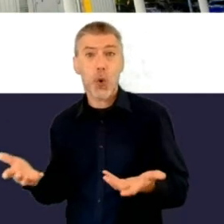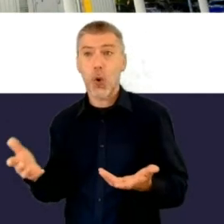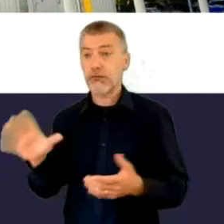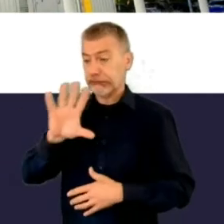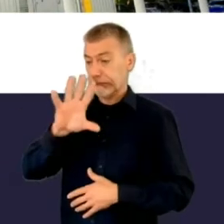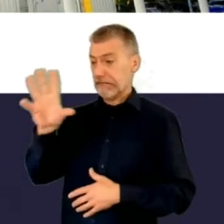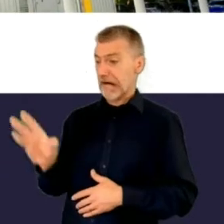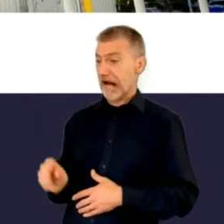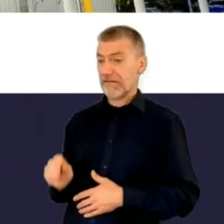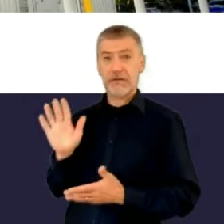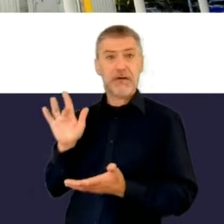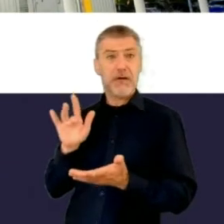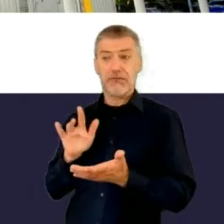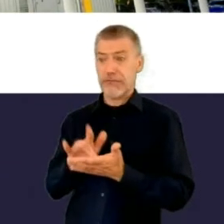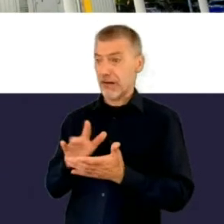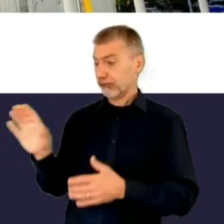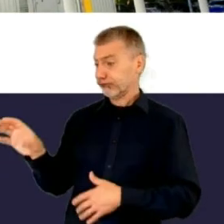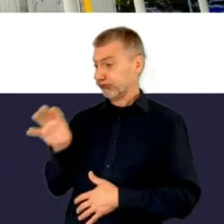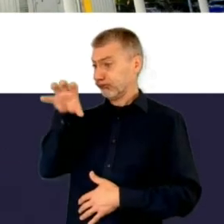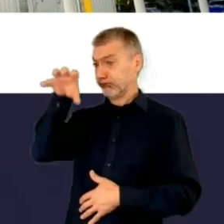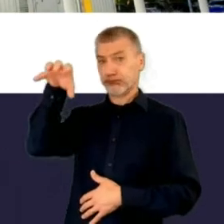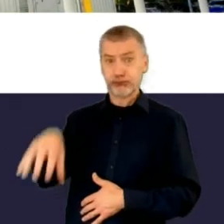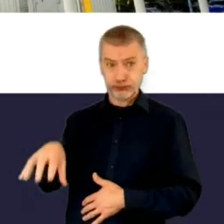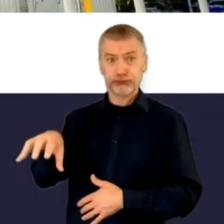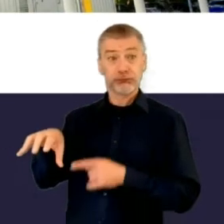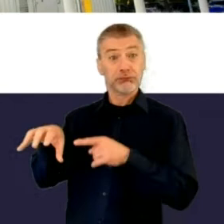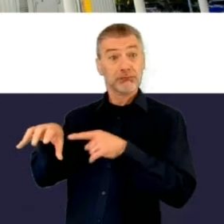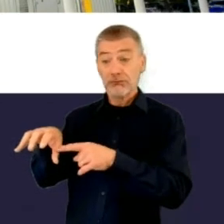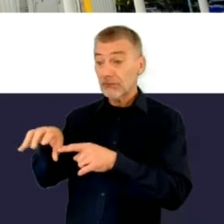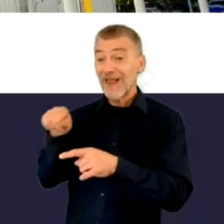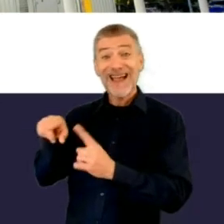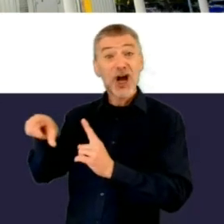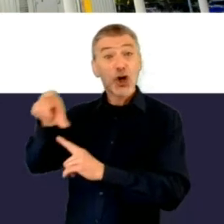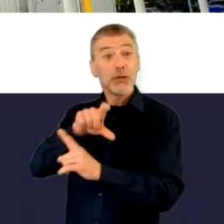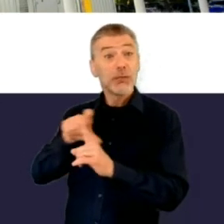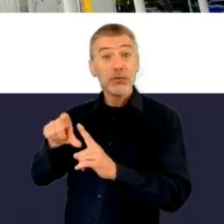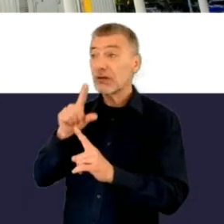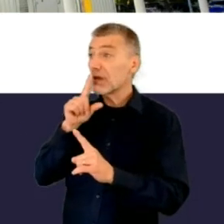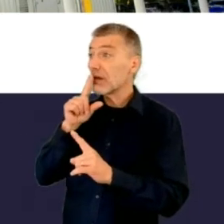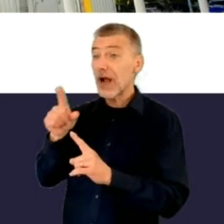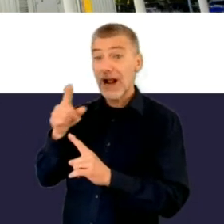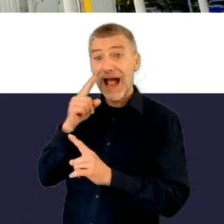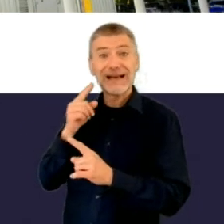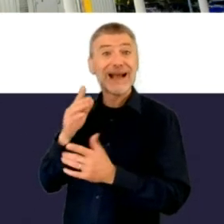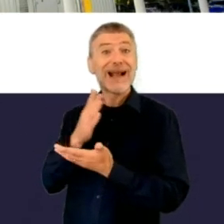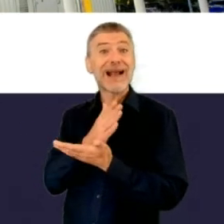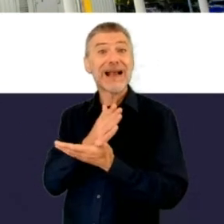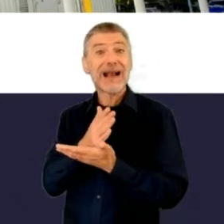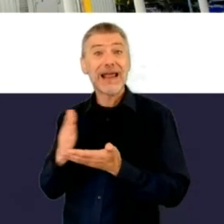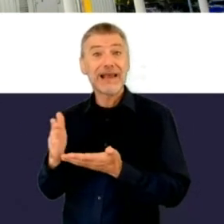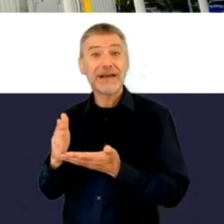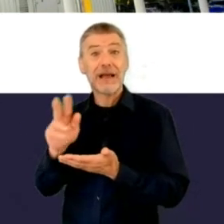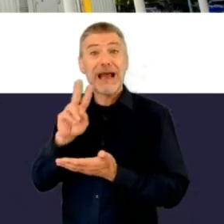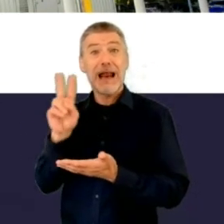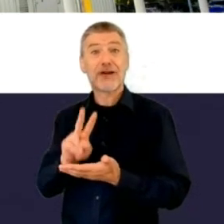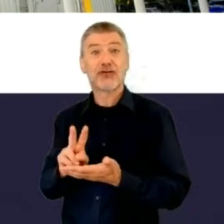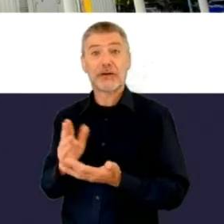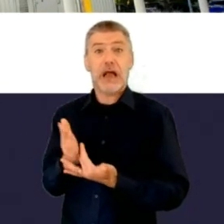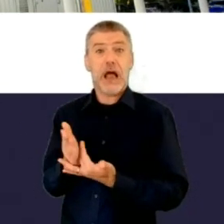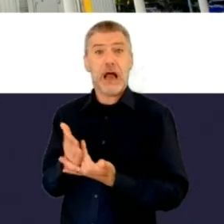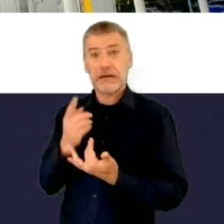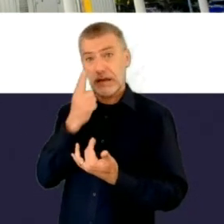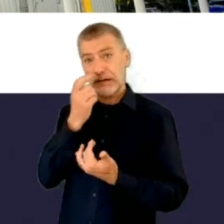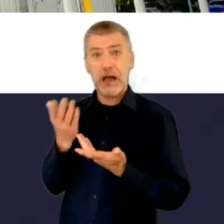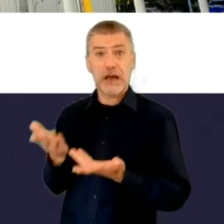example, and then that will give a community access to clean electricity. And the